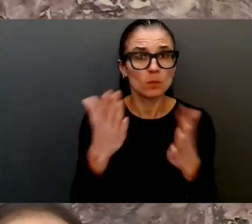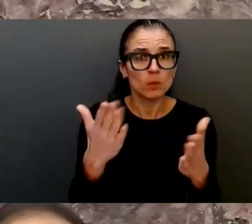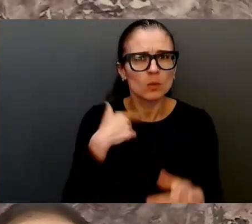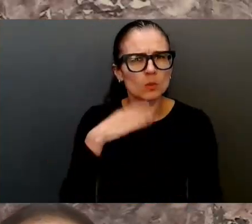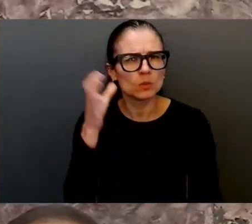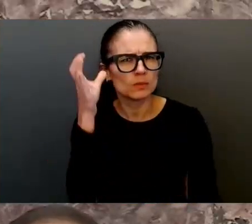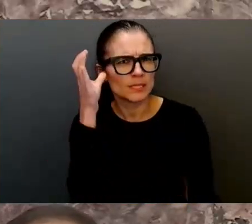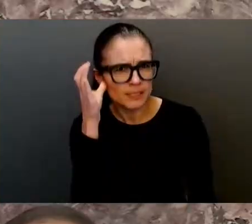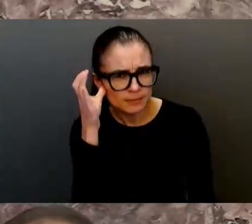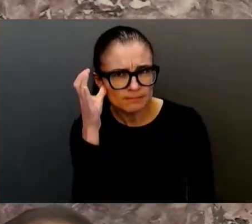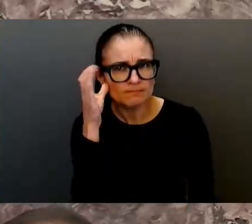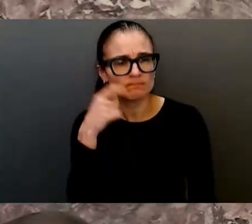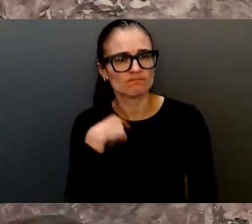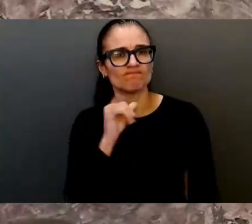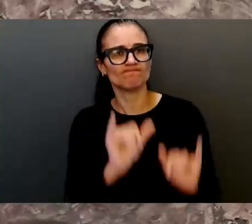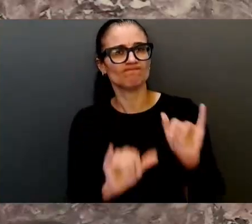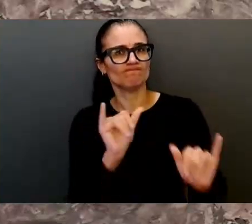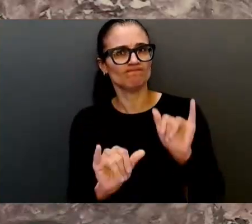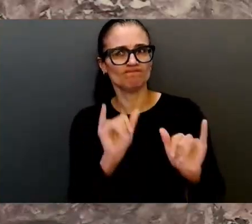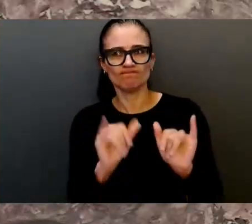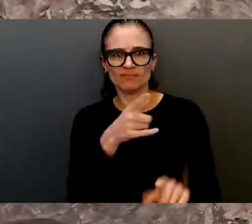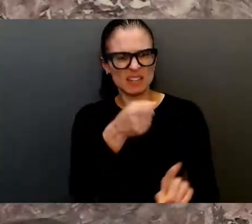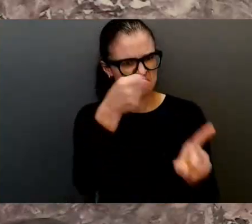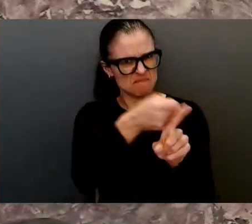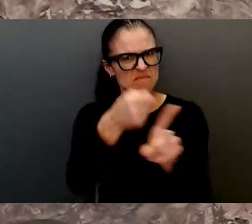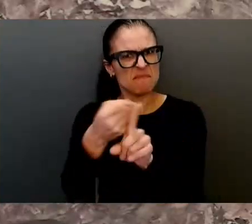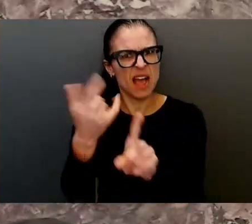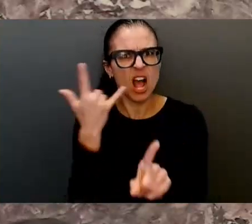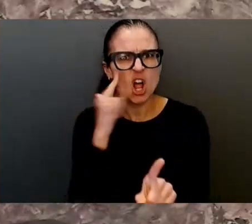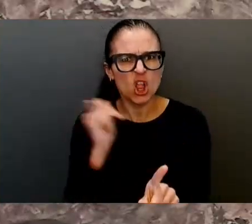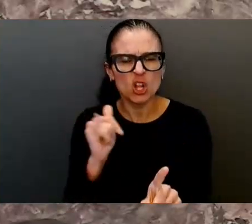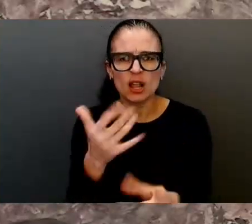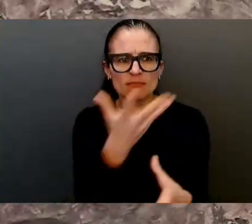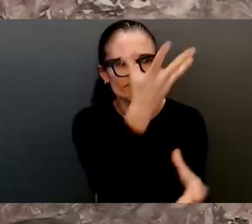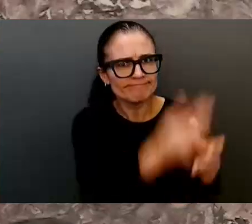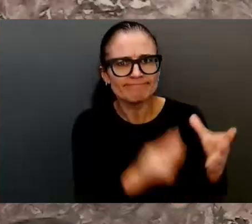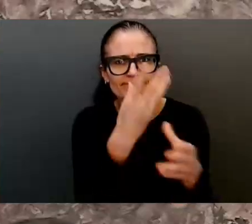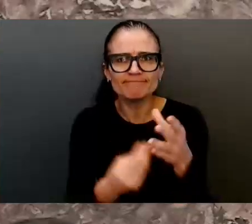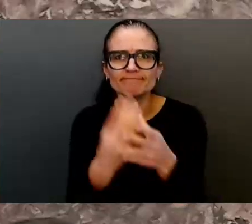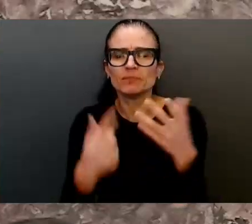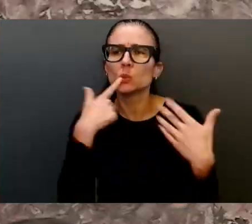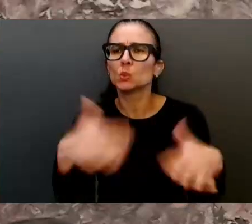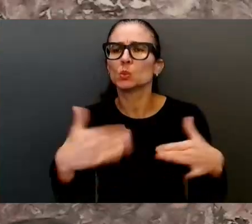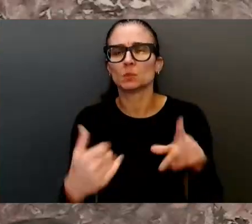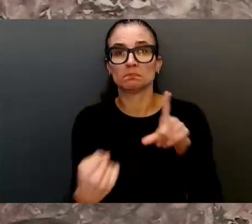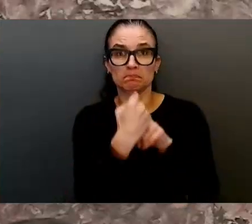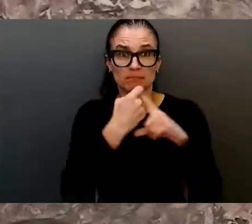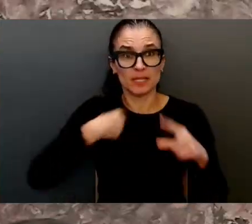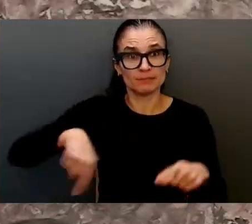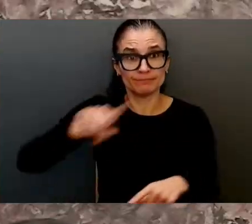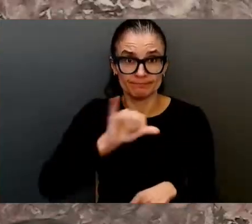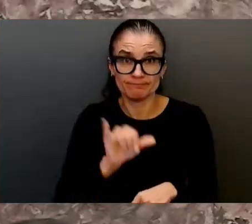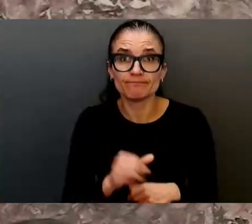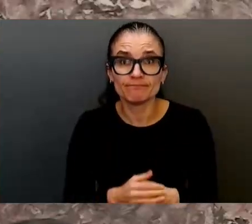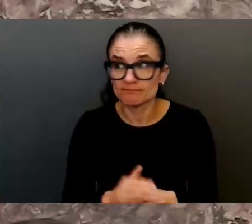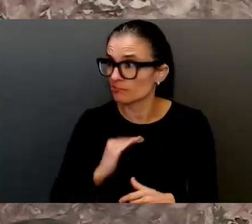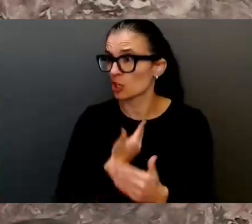losses have had on us, on our loved ones, on our communities. Mr. Speaker, this government